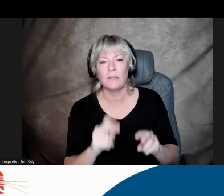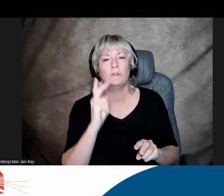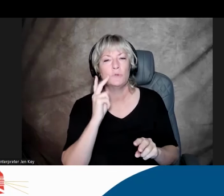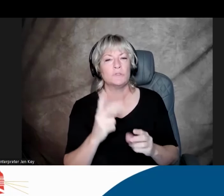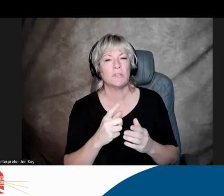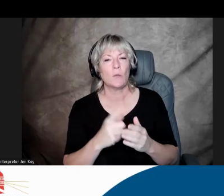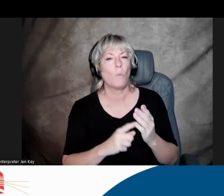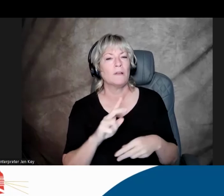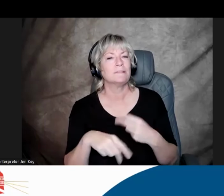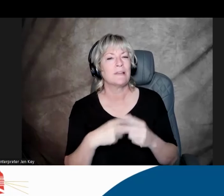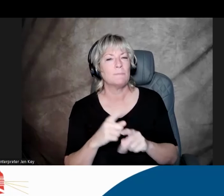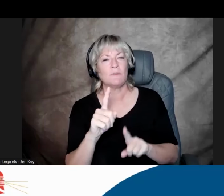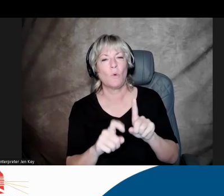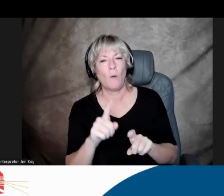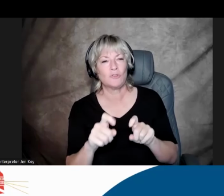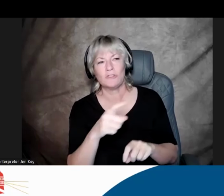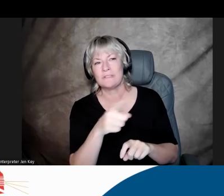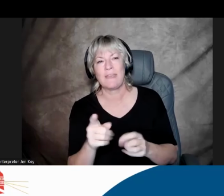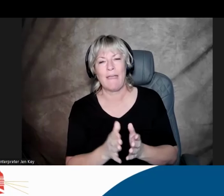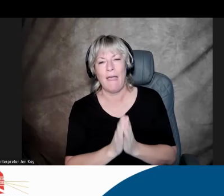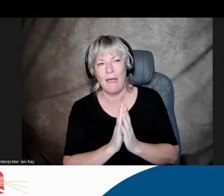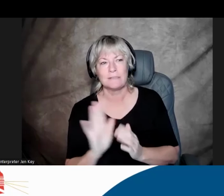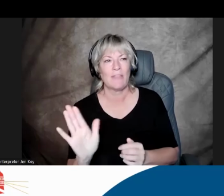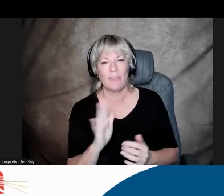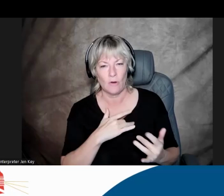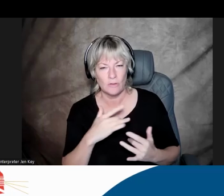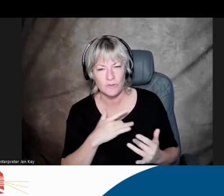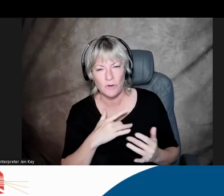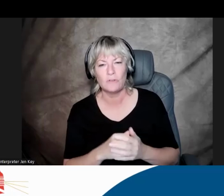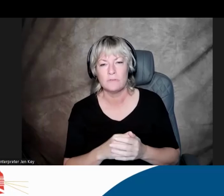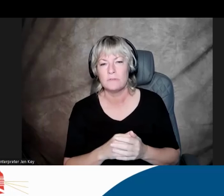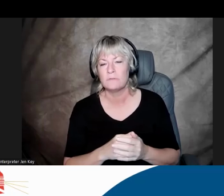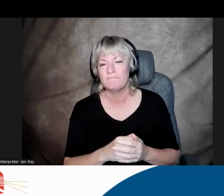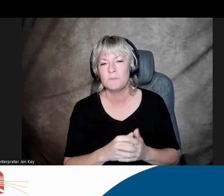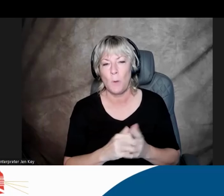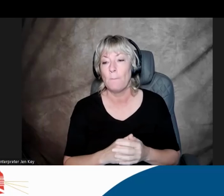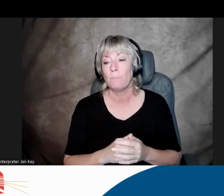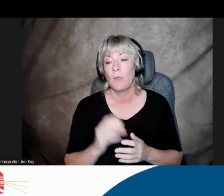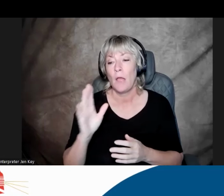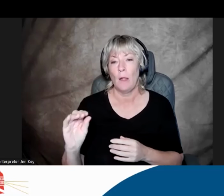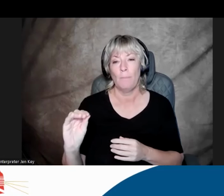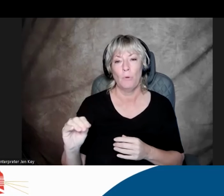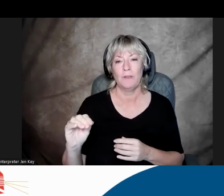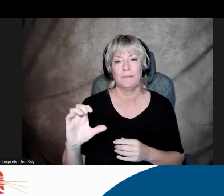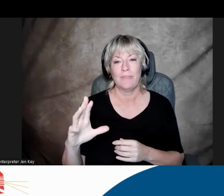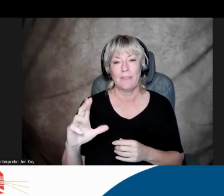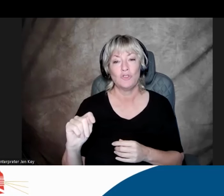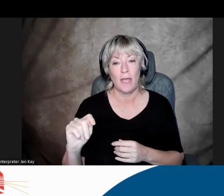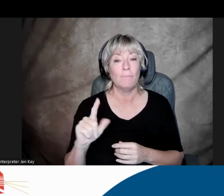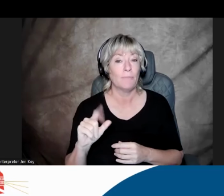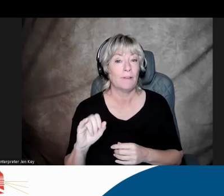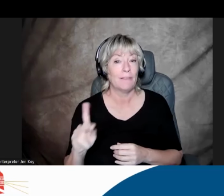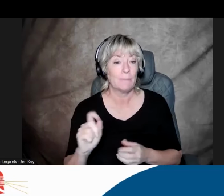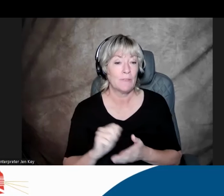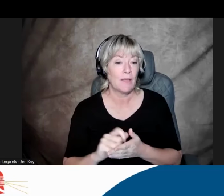questions they ask and what concerns they have and checking in on these programs. So I'll drop that link in the chat. But that is